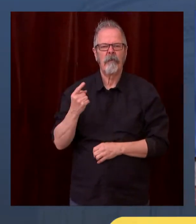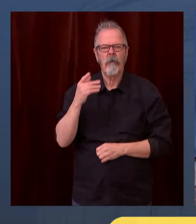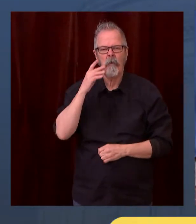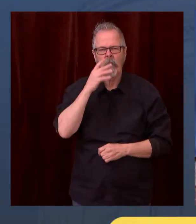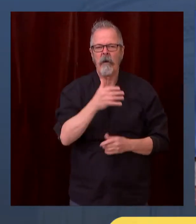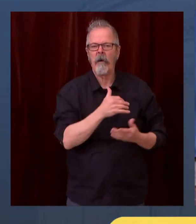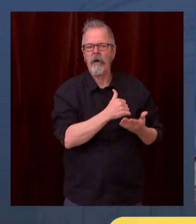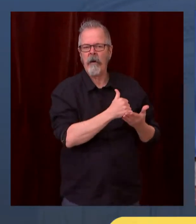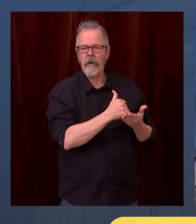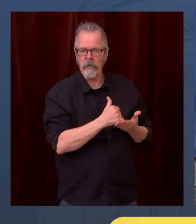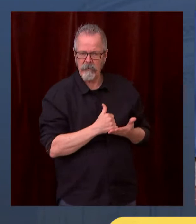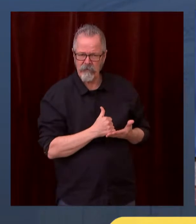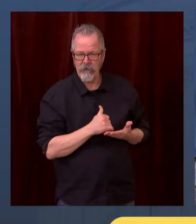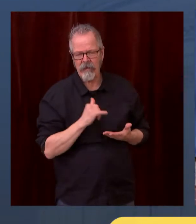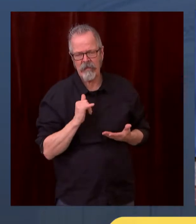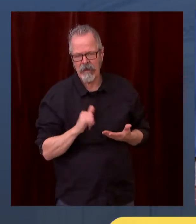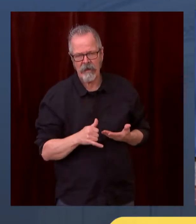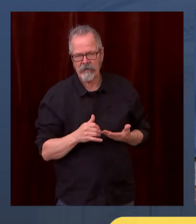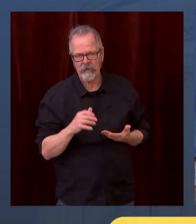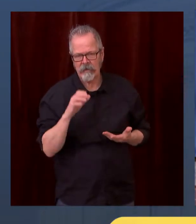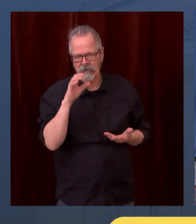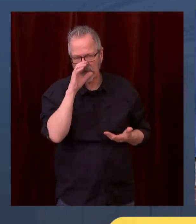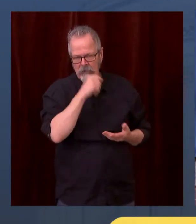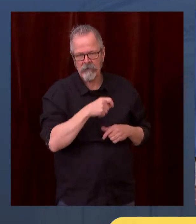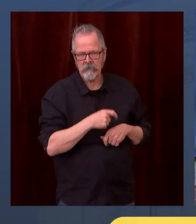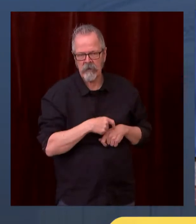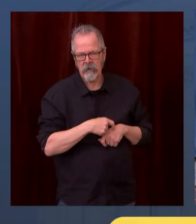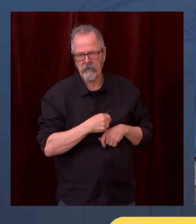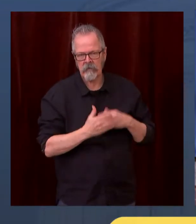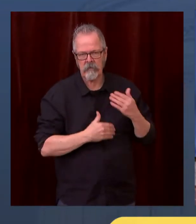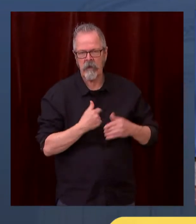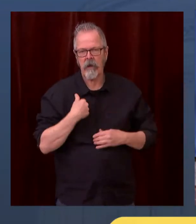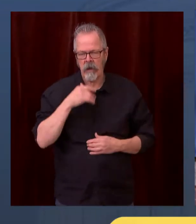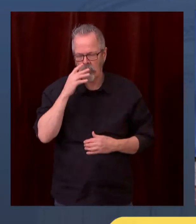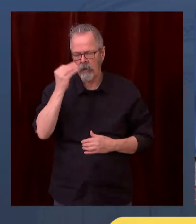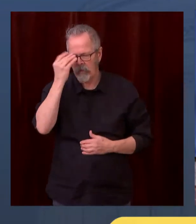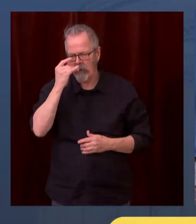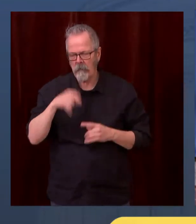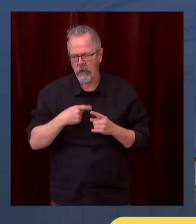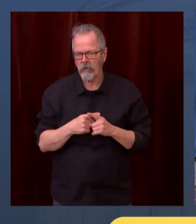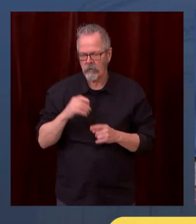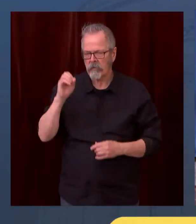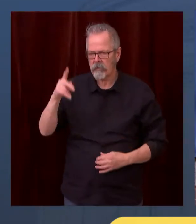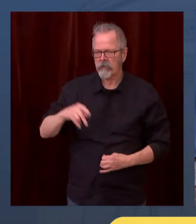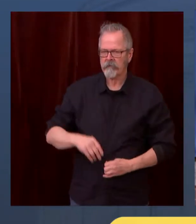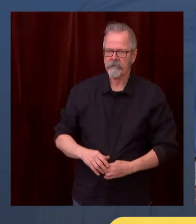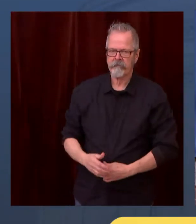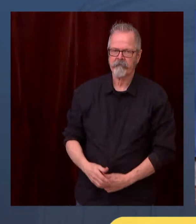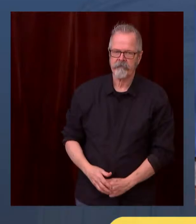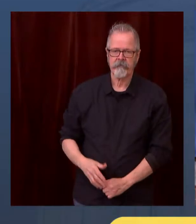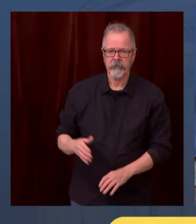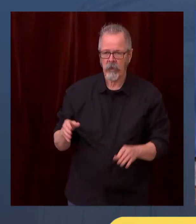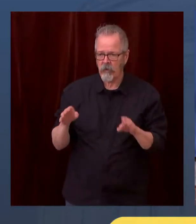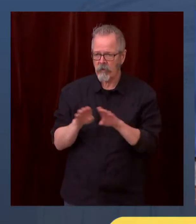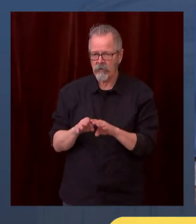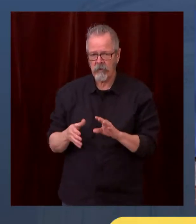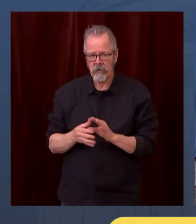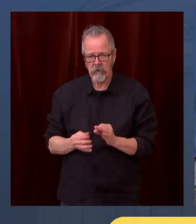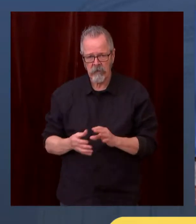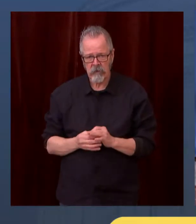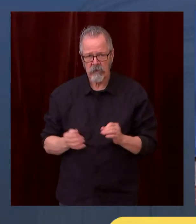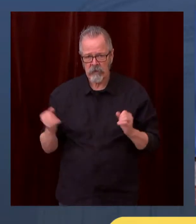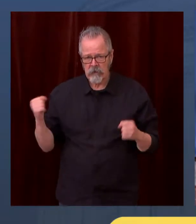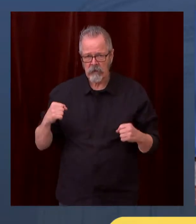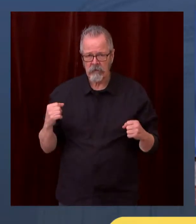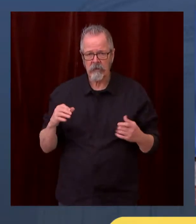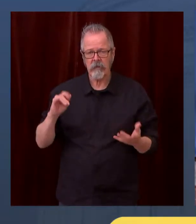just a capacity issue, I suspect. But we'll think about that. Closing comments? So I just